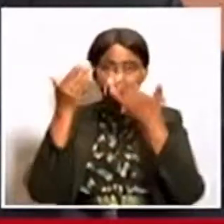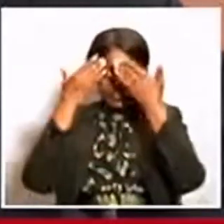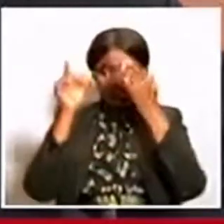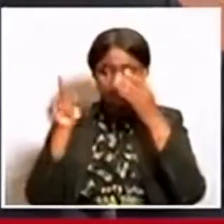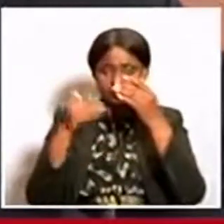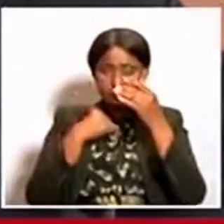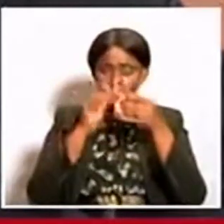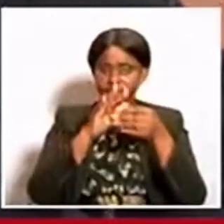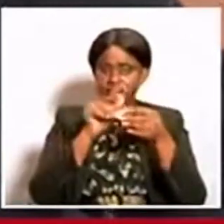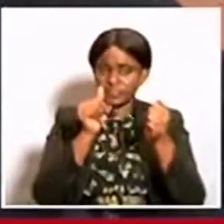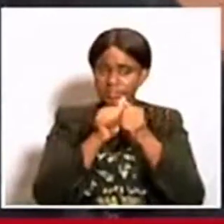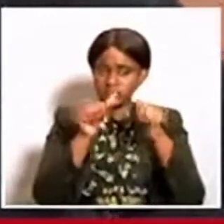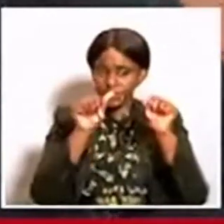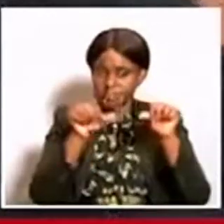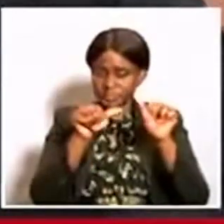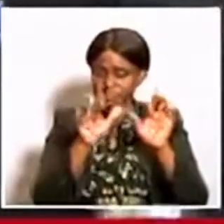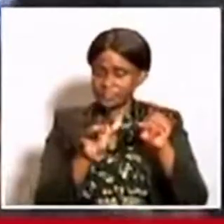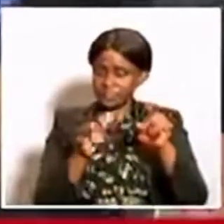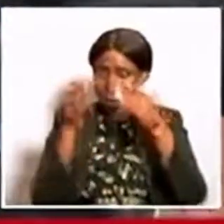of this provision, Auditor?